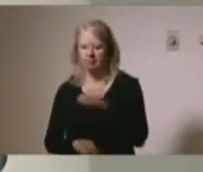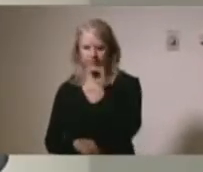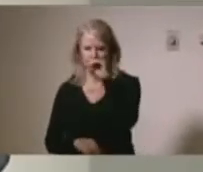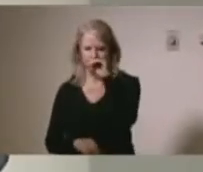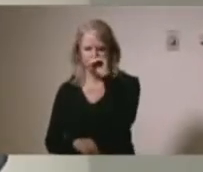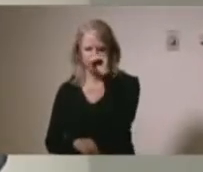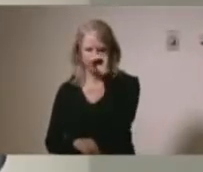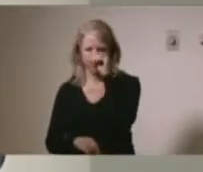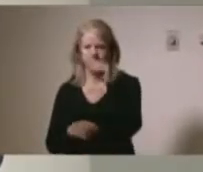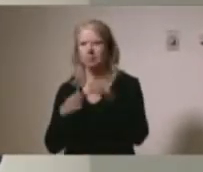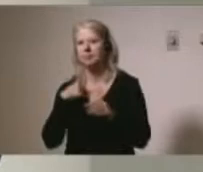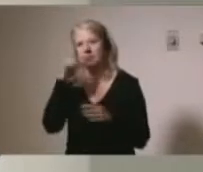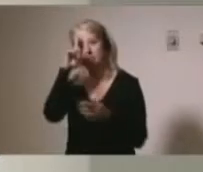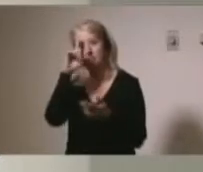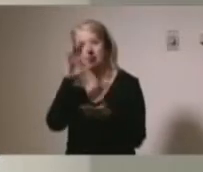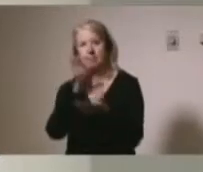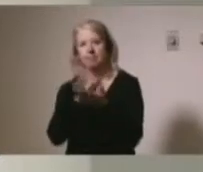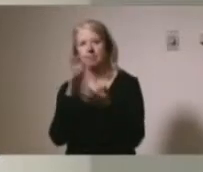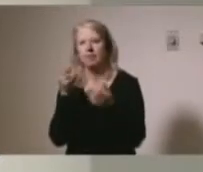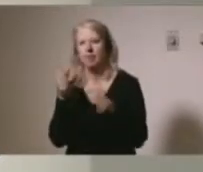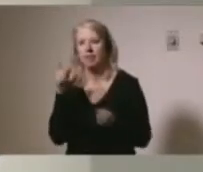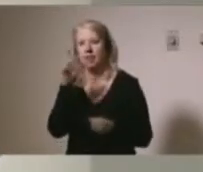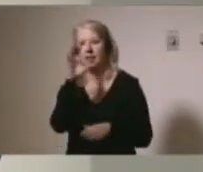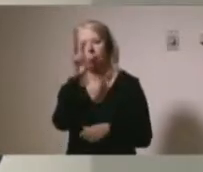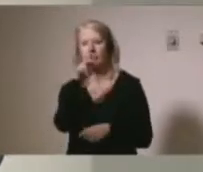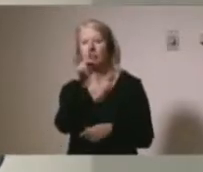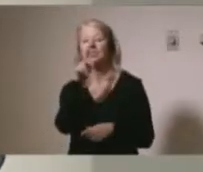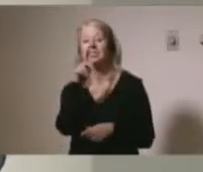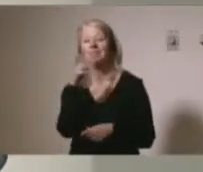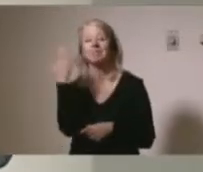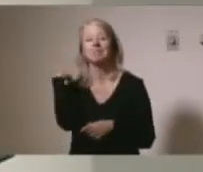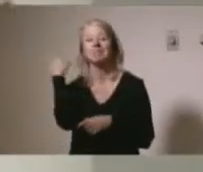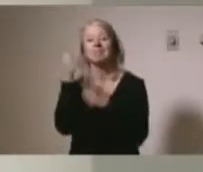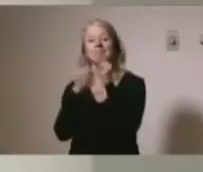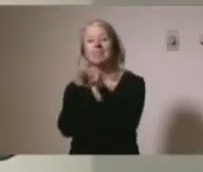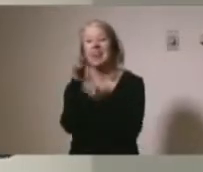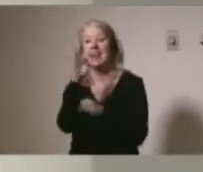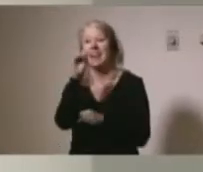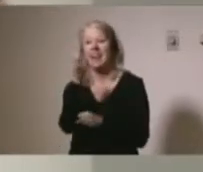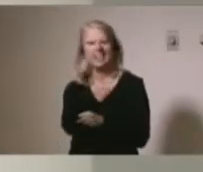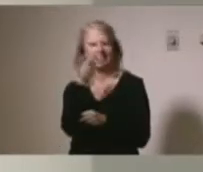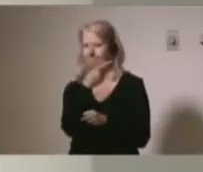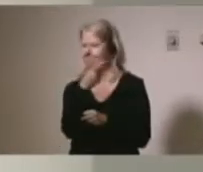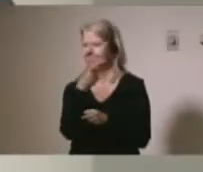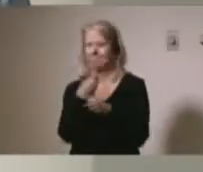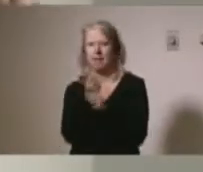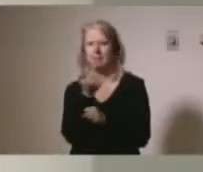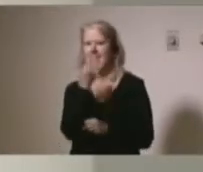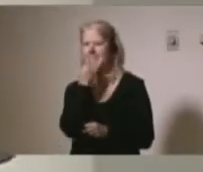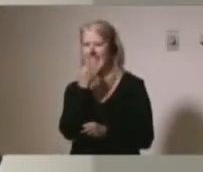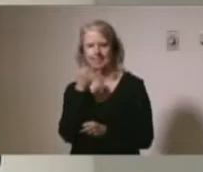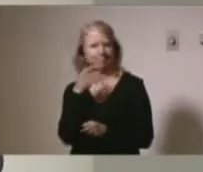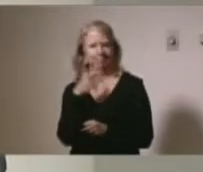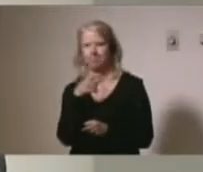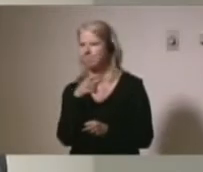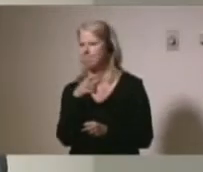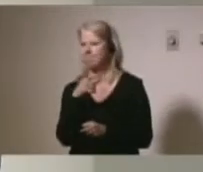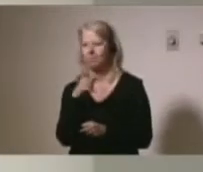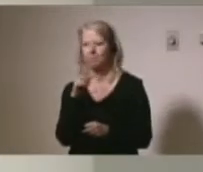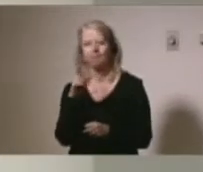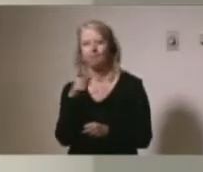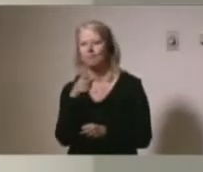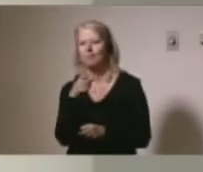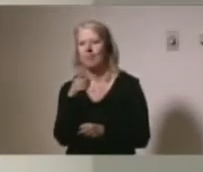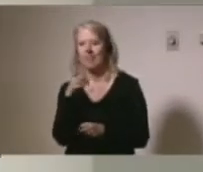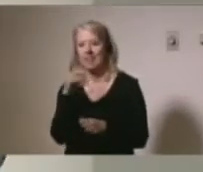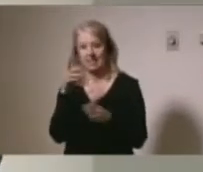Canada Post had a strategic mistake in the 1990s. Instead of attacking